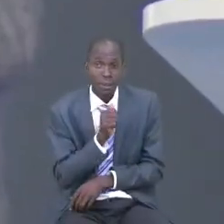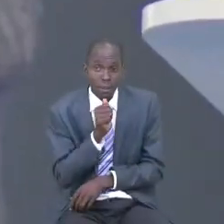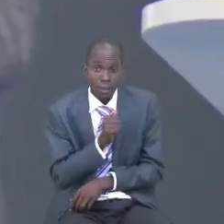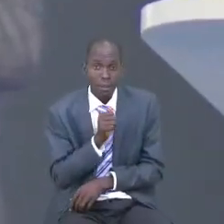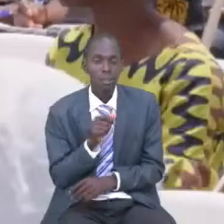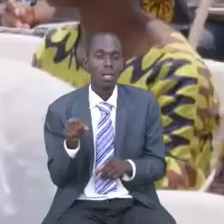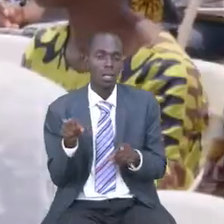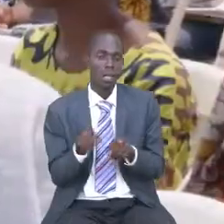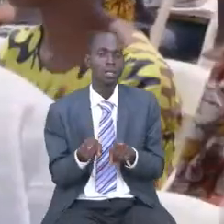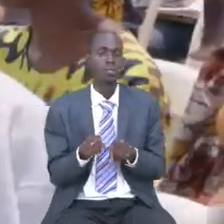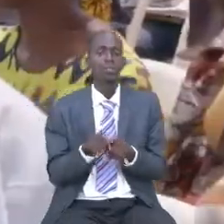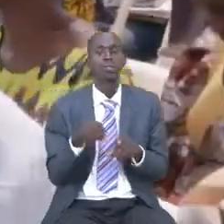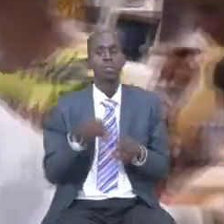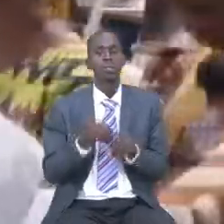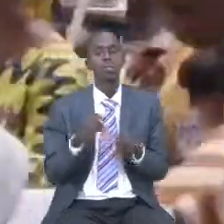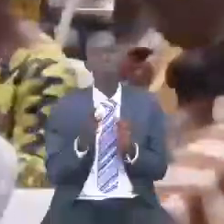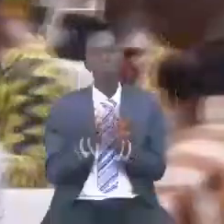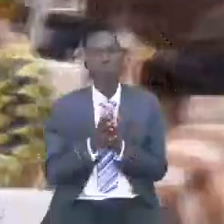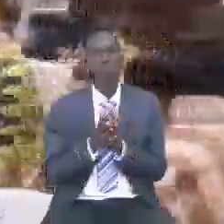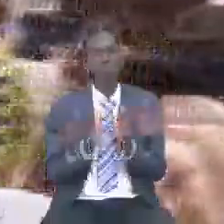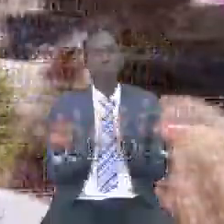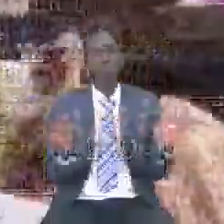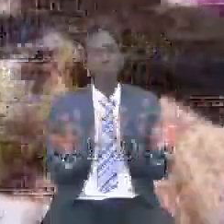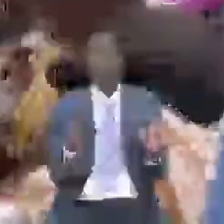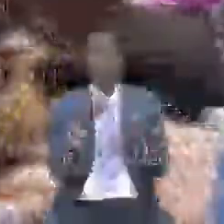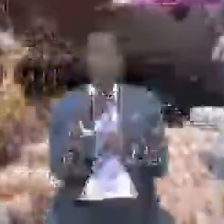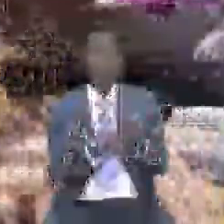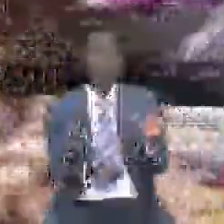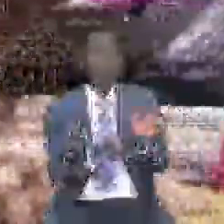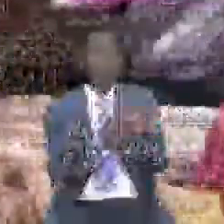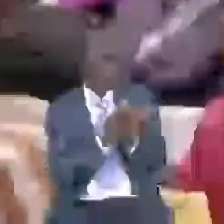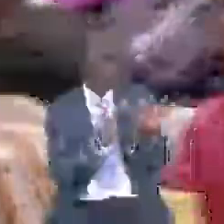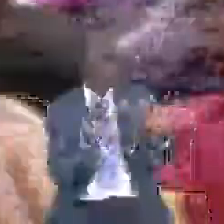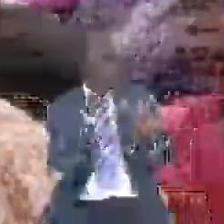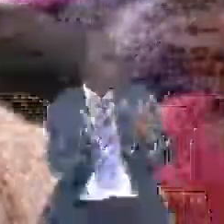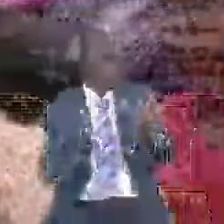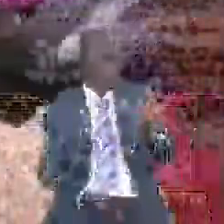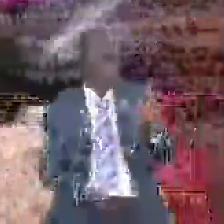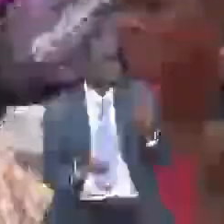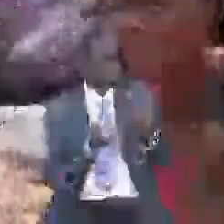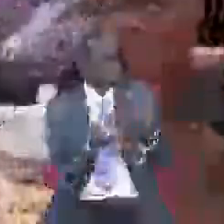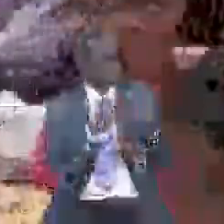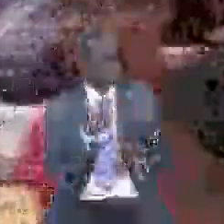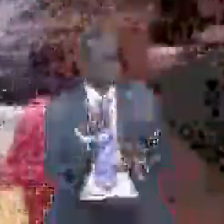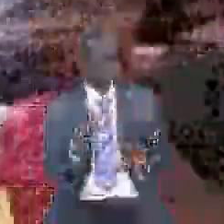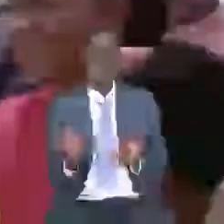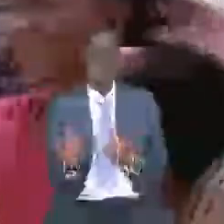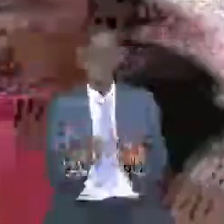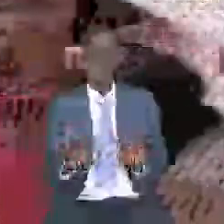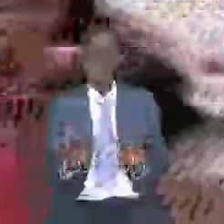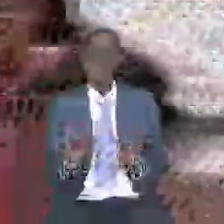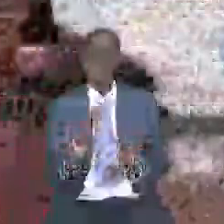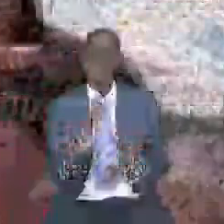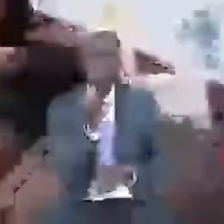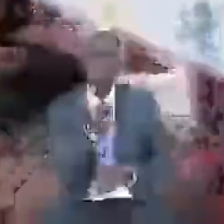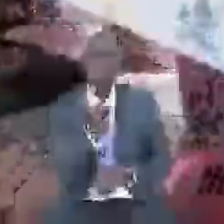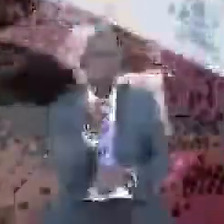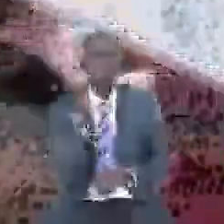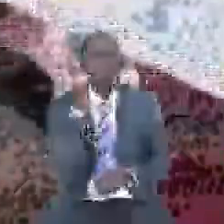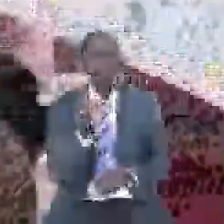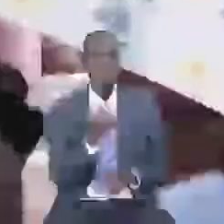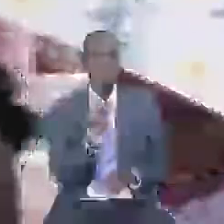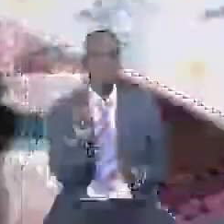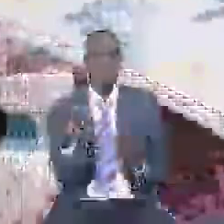the public. He said, what the public will not catch me doing, the private will not catch